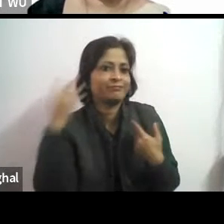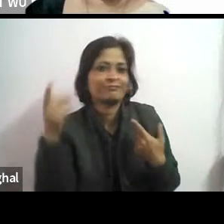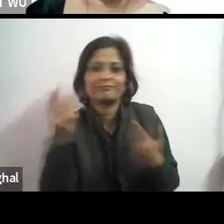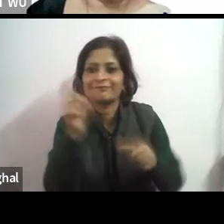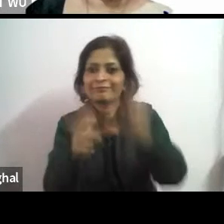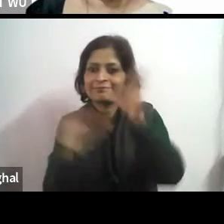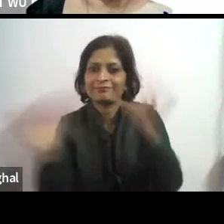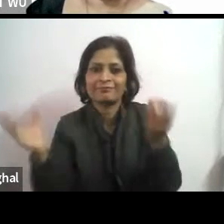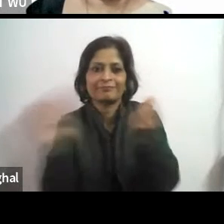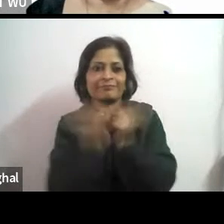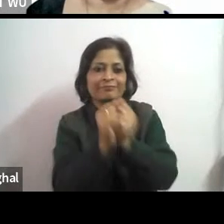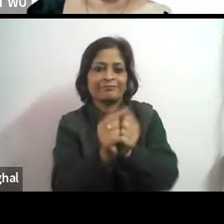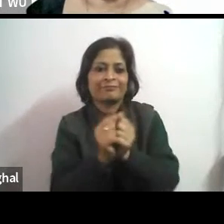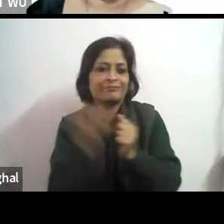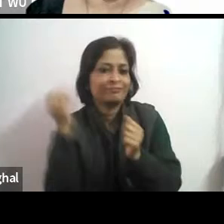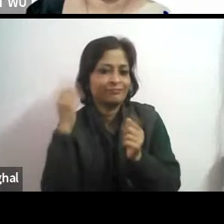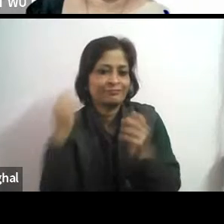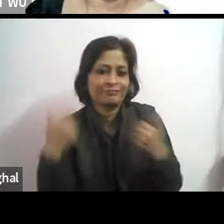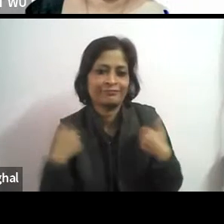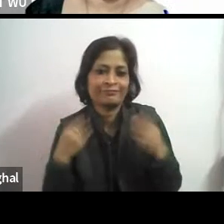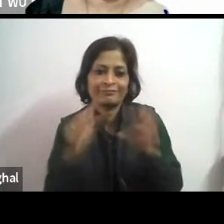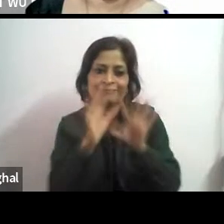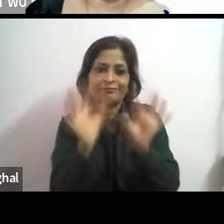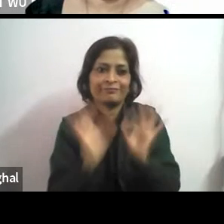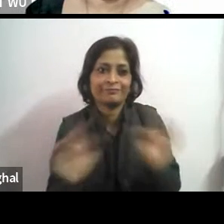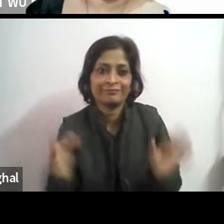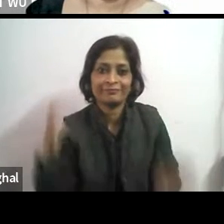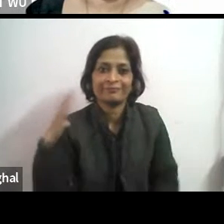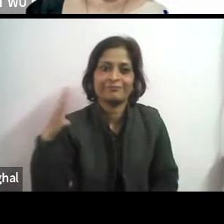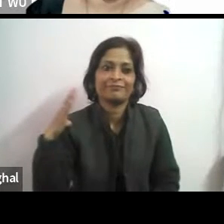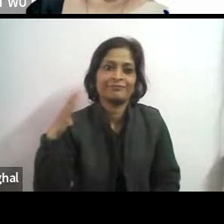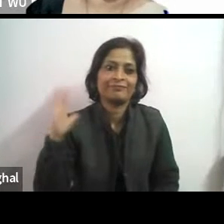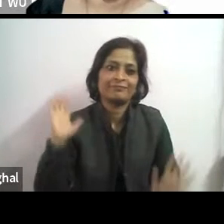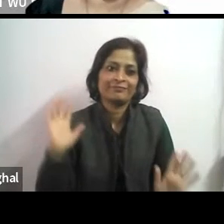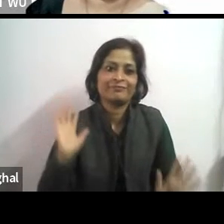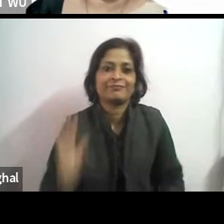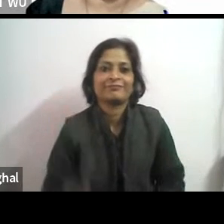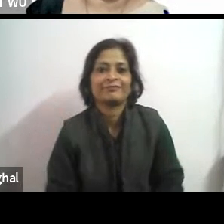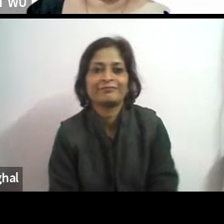all 100 other participants who are waiting for your